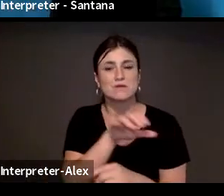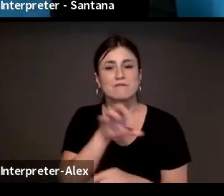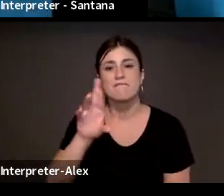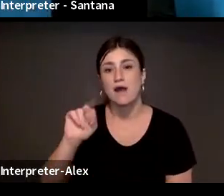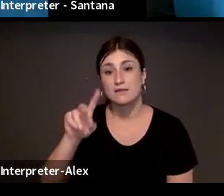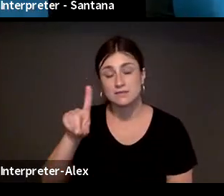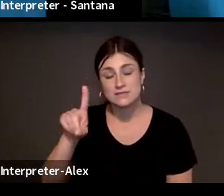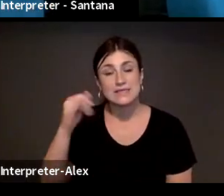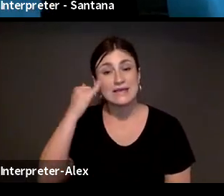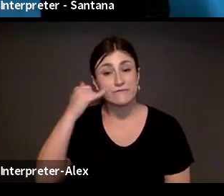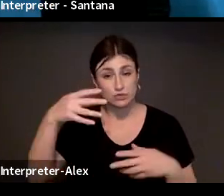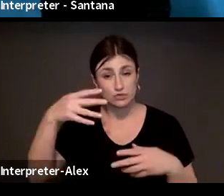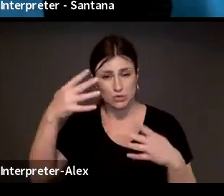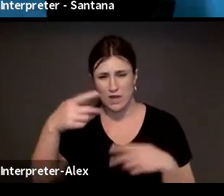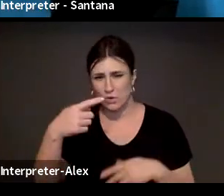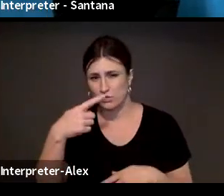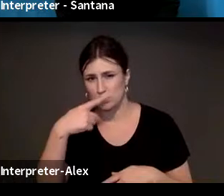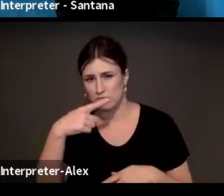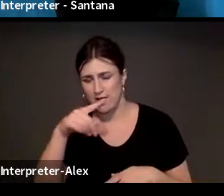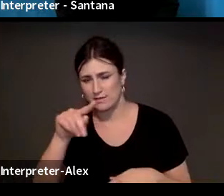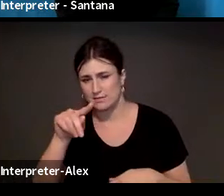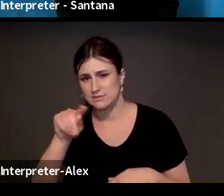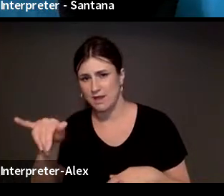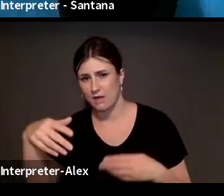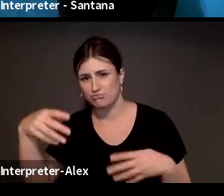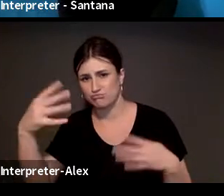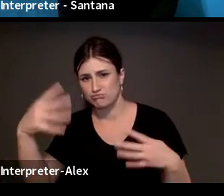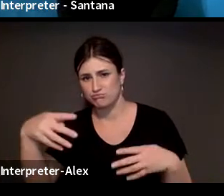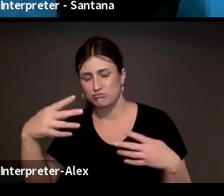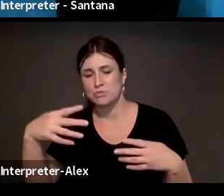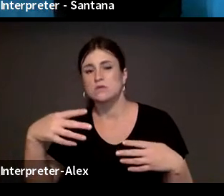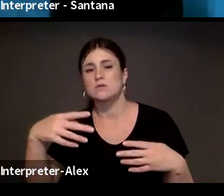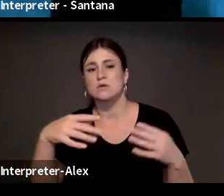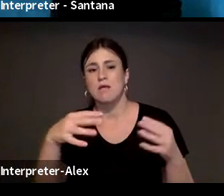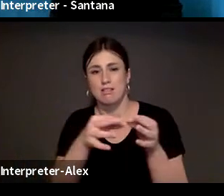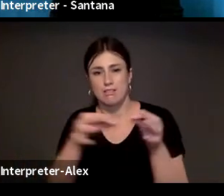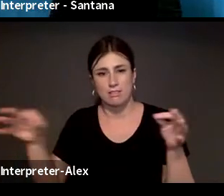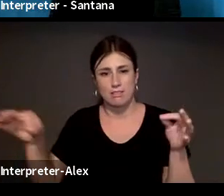down, Ty, a little further down to 260,